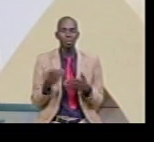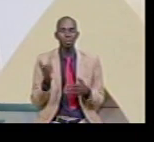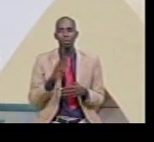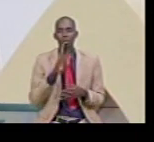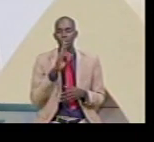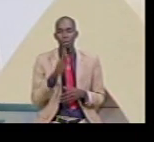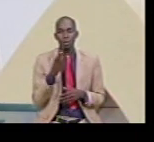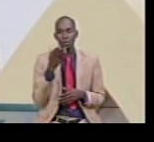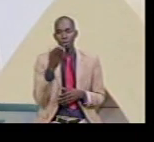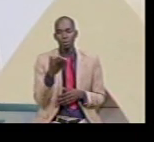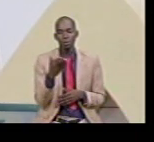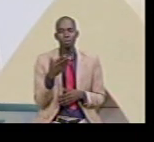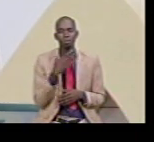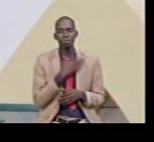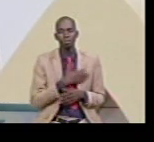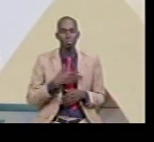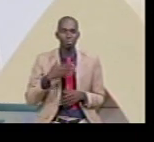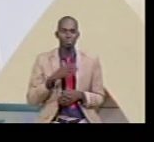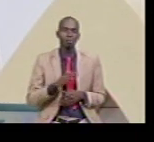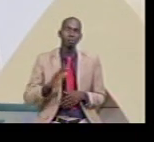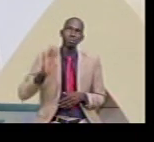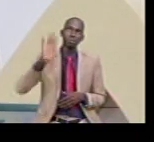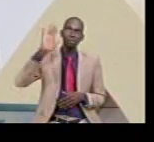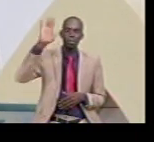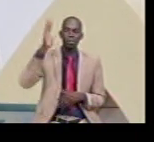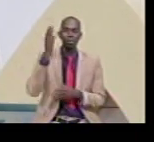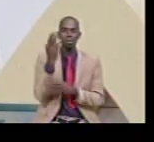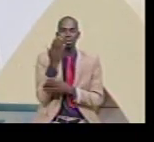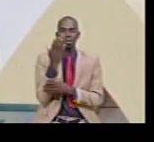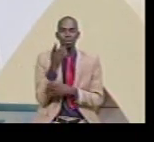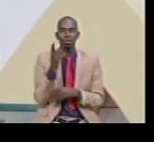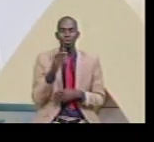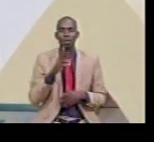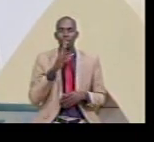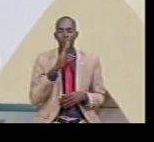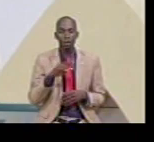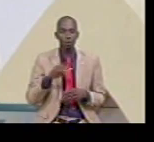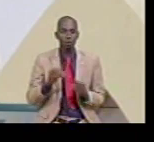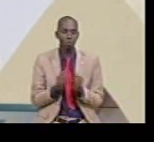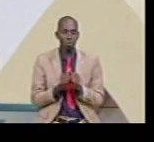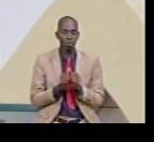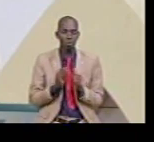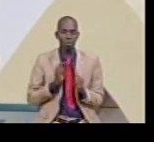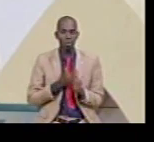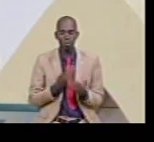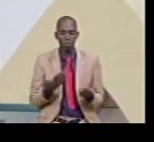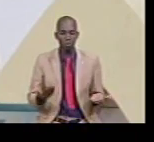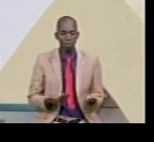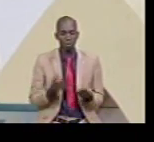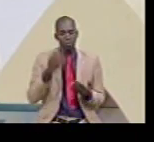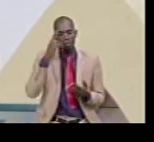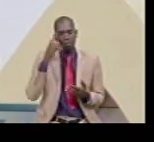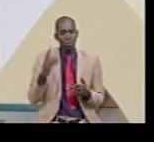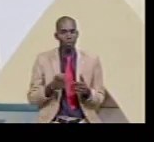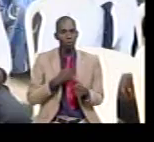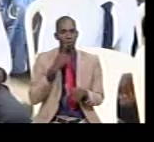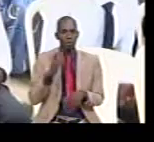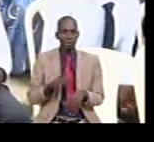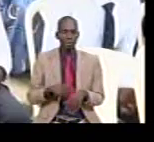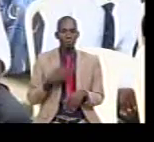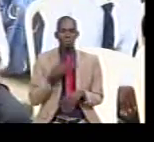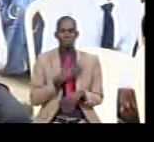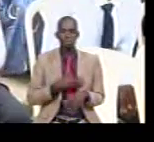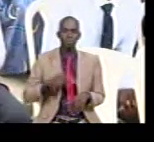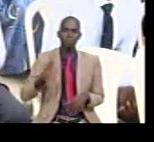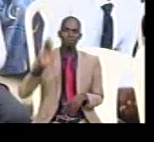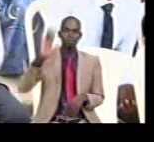you indicate by raising up your hand? You are in our midst for the very first time. Can we see your hand up? God